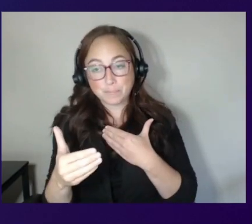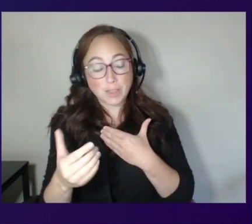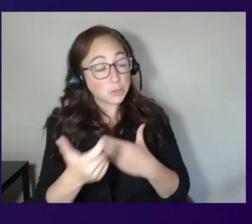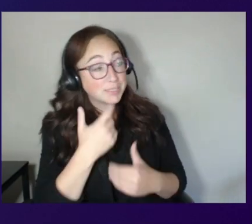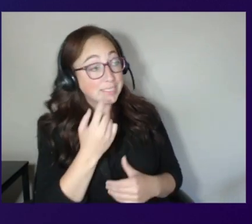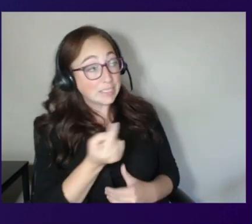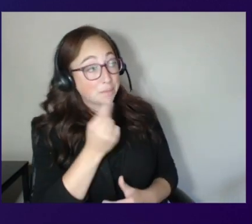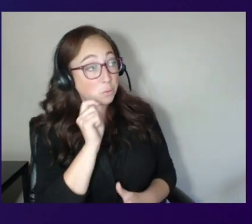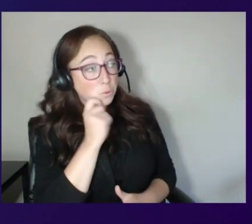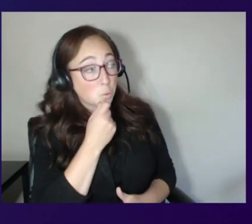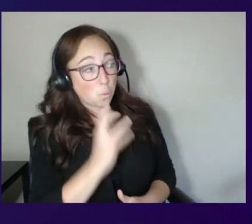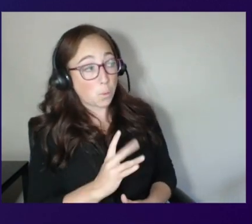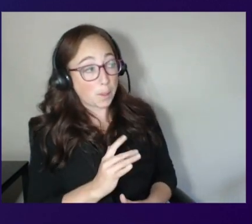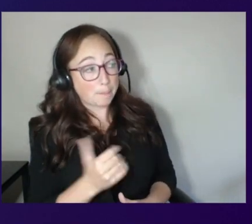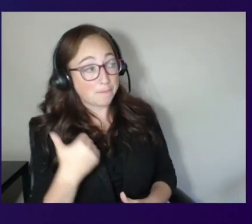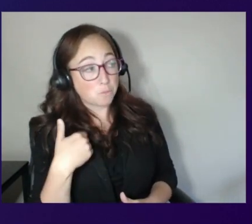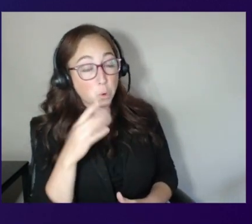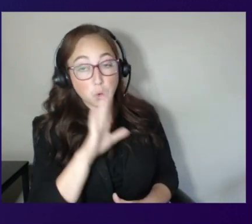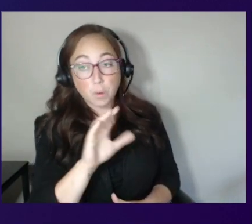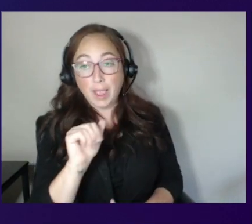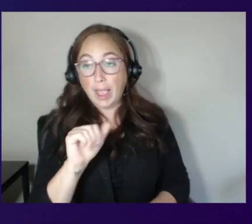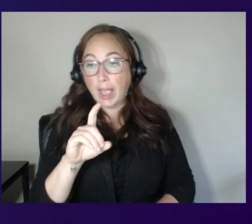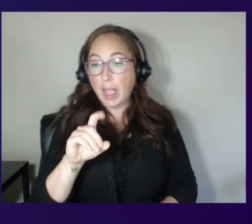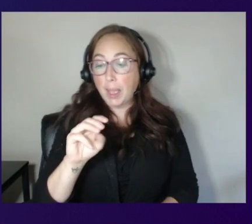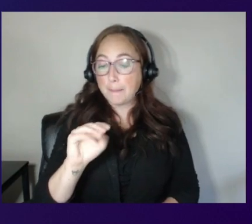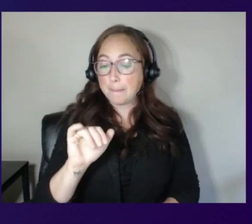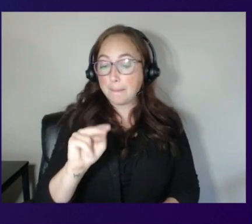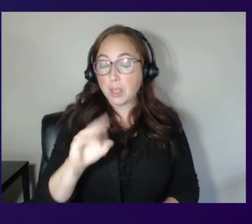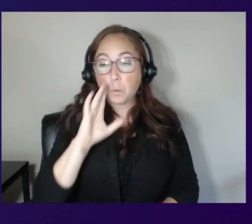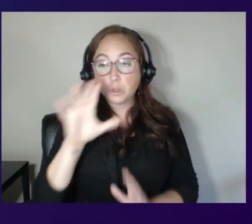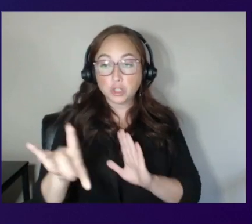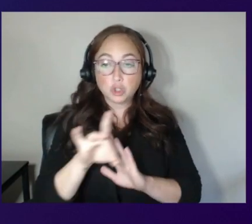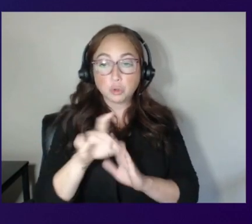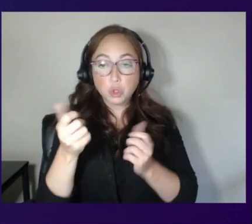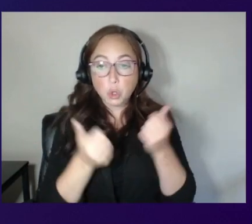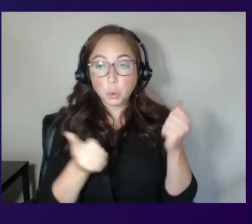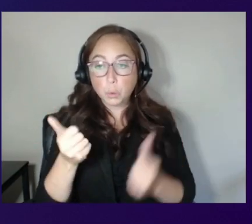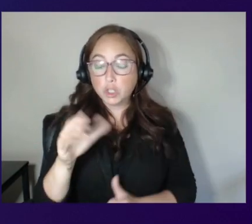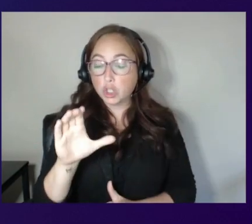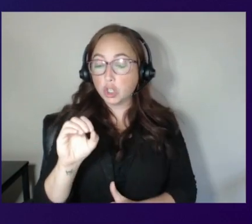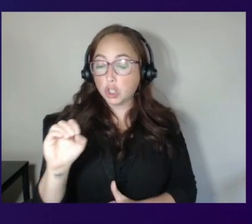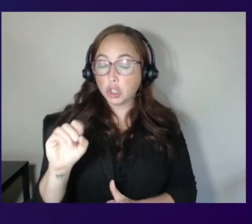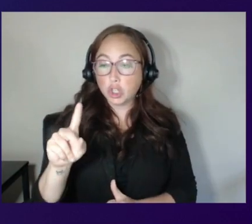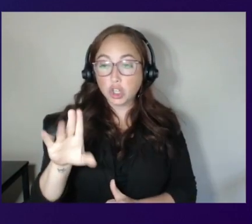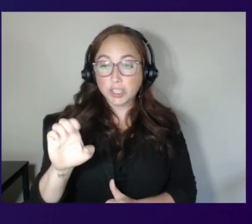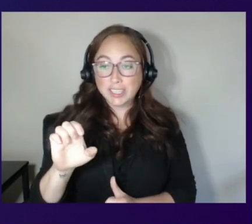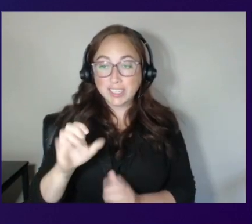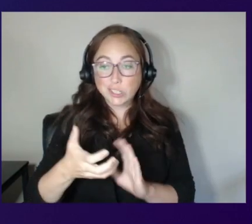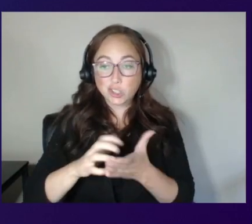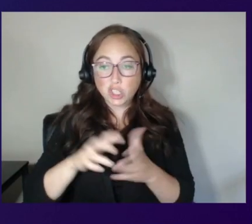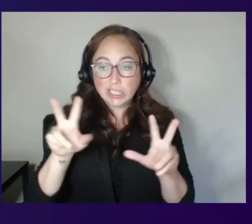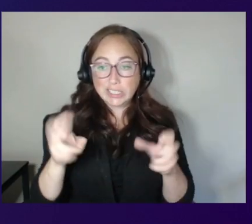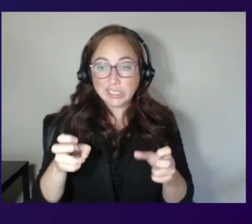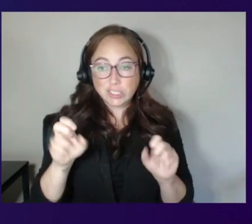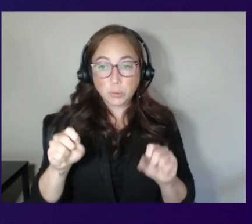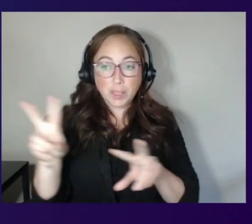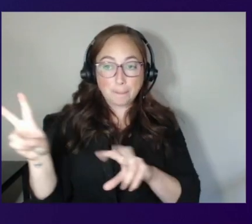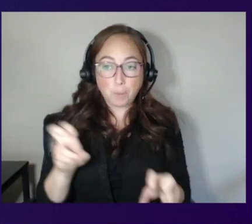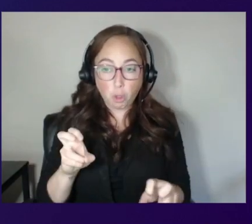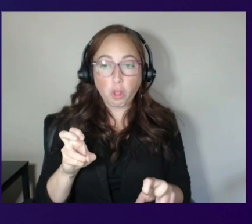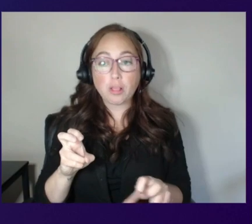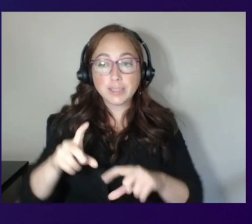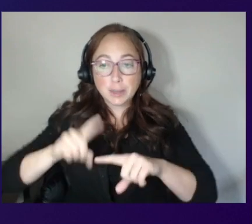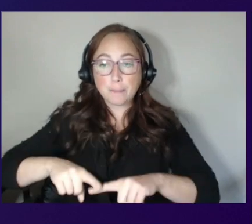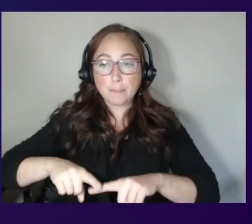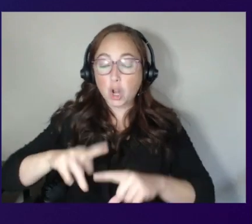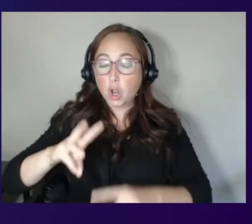hear, that your admins get to choose what cookies it can pull, that client can pull, based on your Workspaces